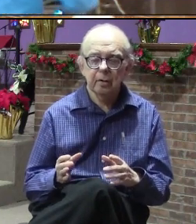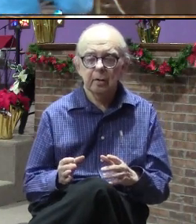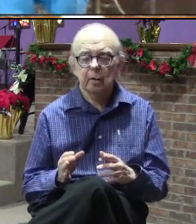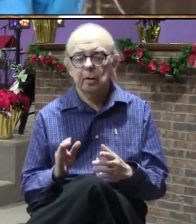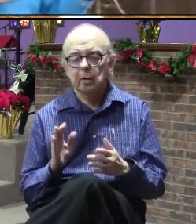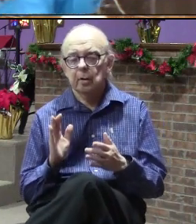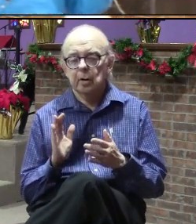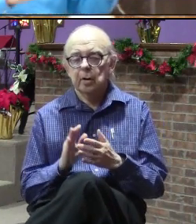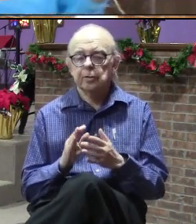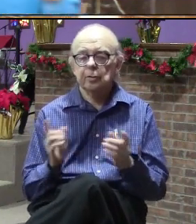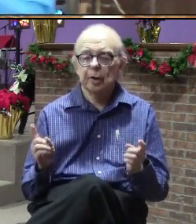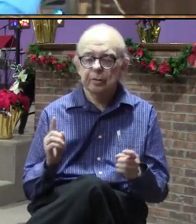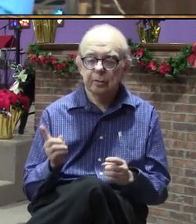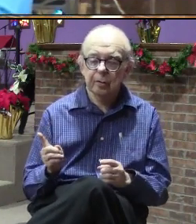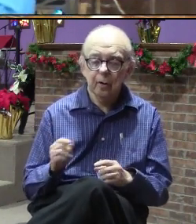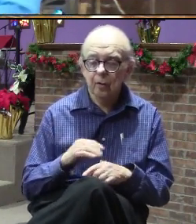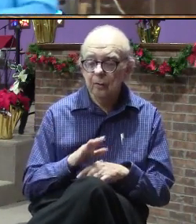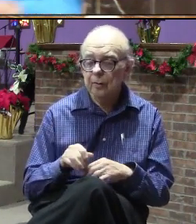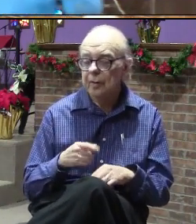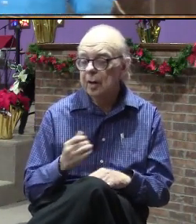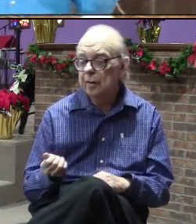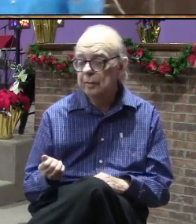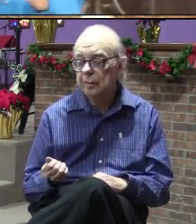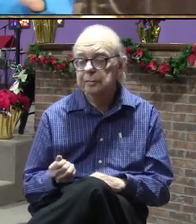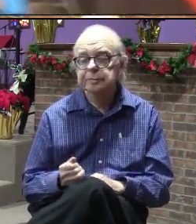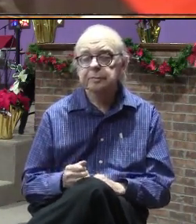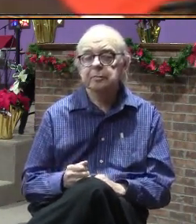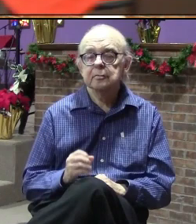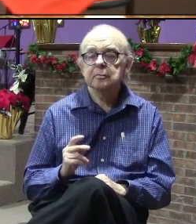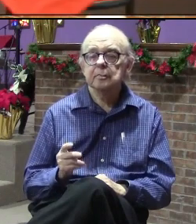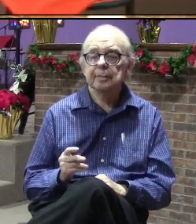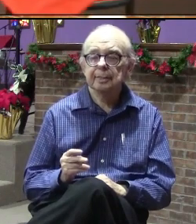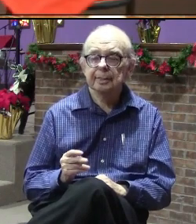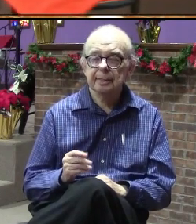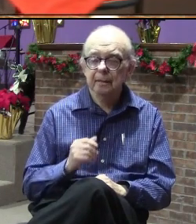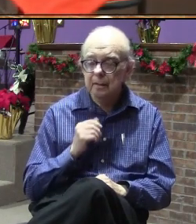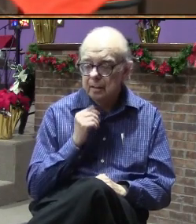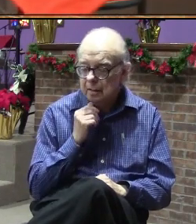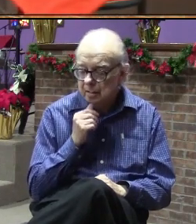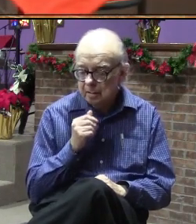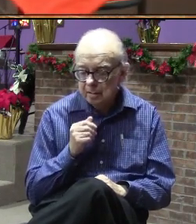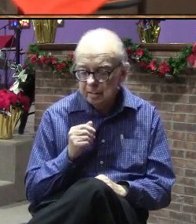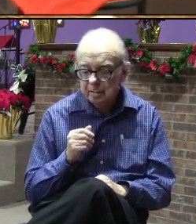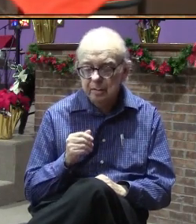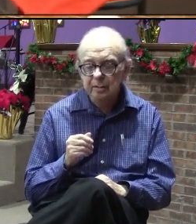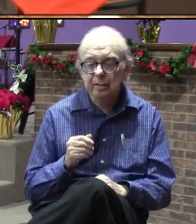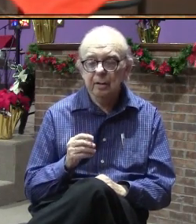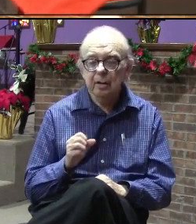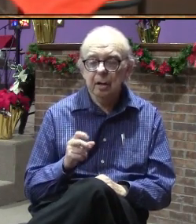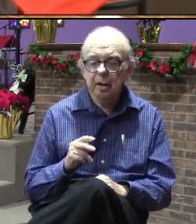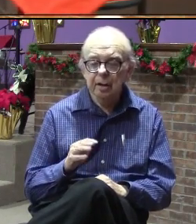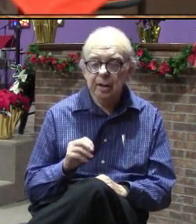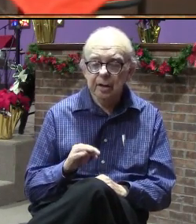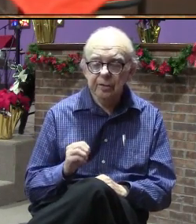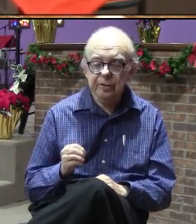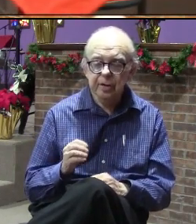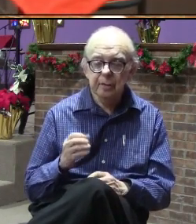bit too much of one over the other. Okay. It's not skim milk or fat-free.